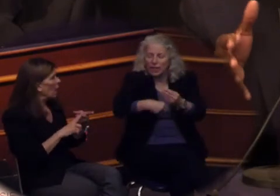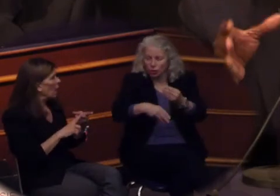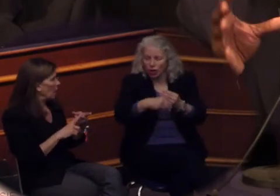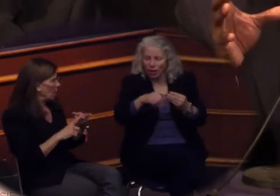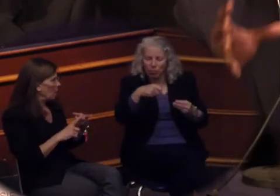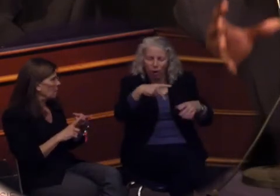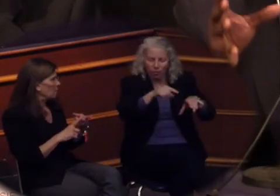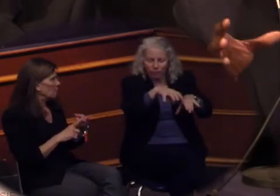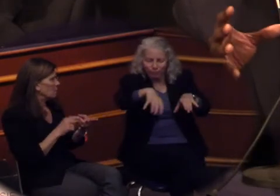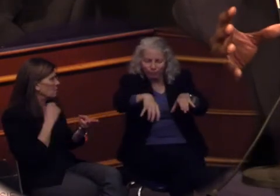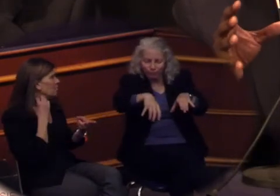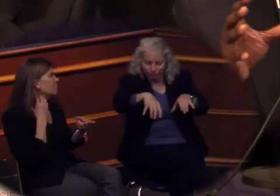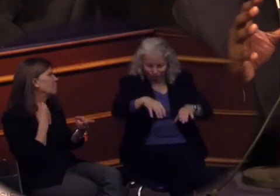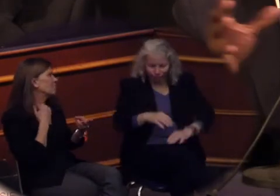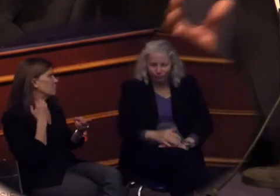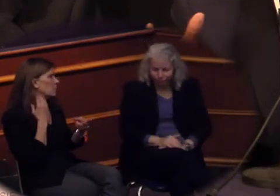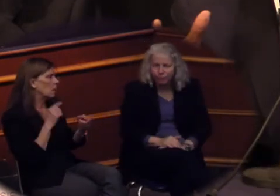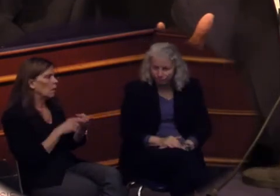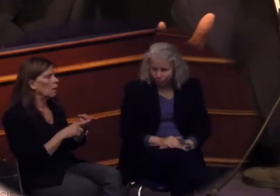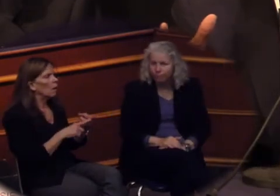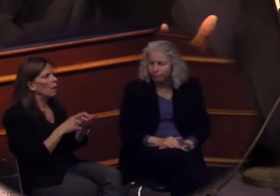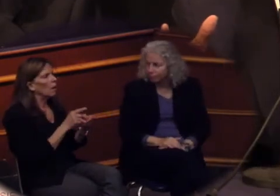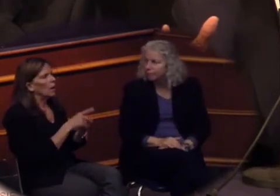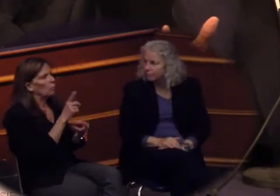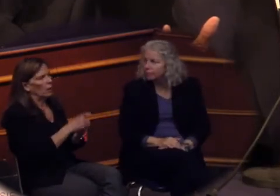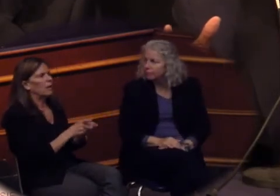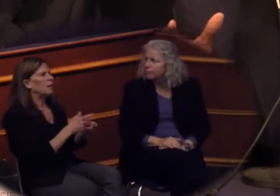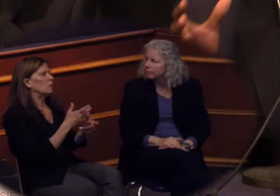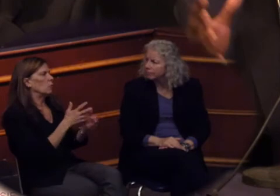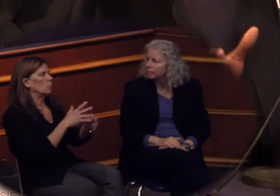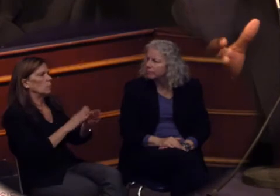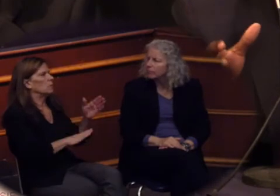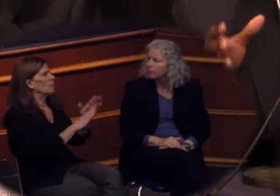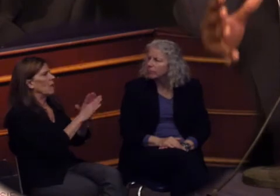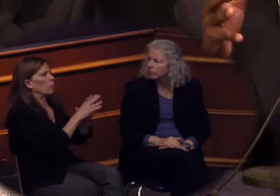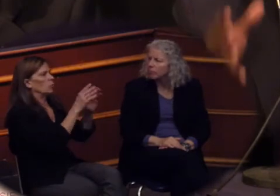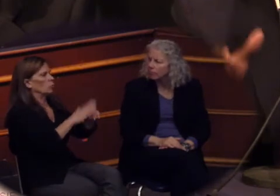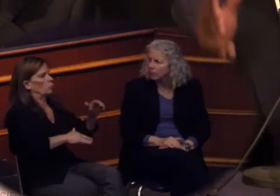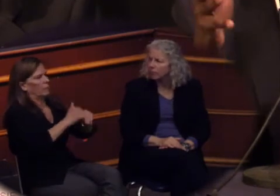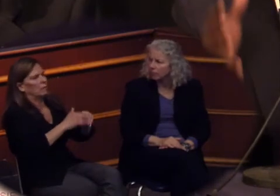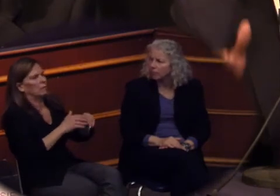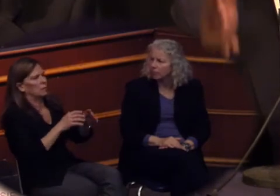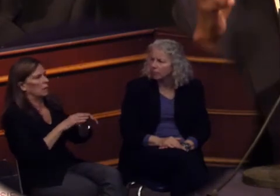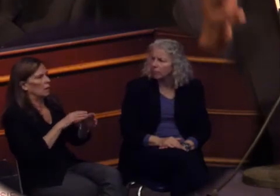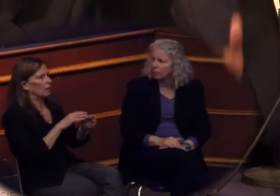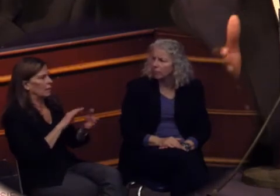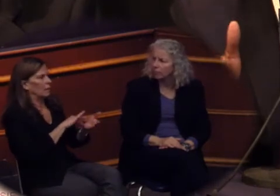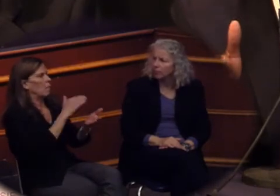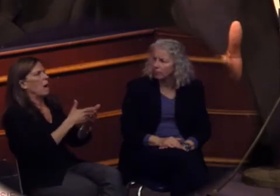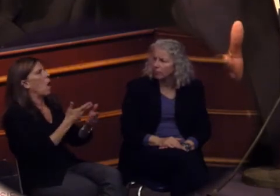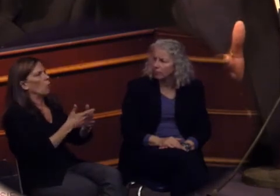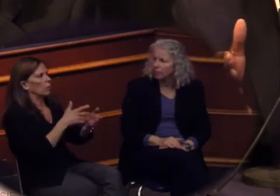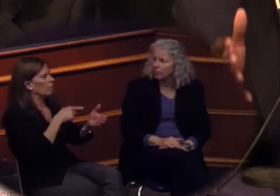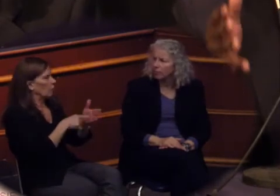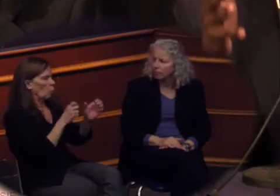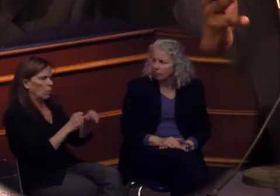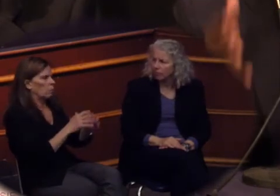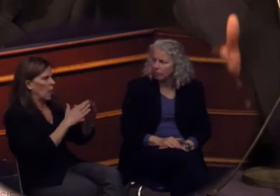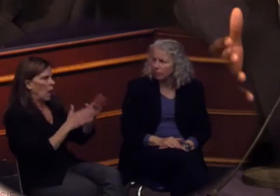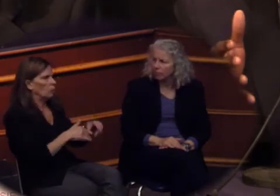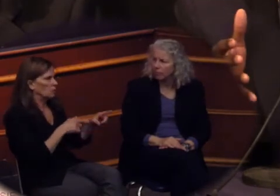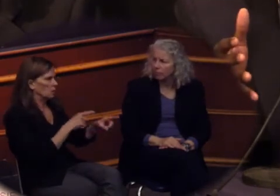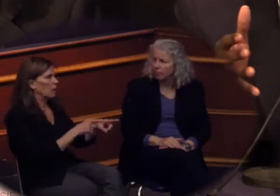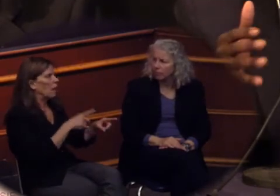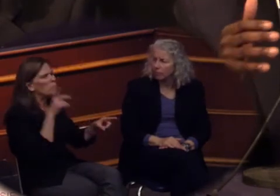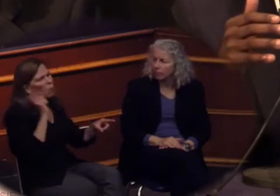legal to require developers to build a certain amount of affordable housing. Second, we need to subsidize housing, folks. And it's